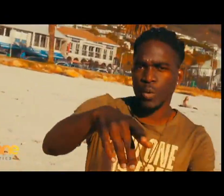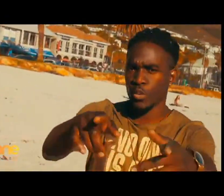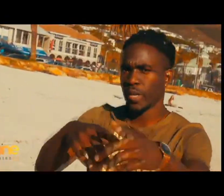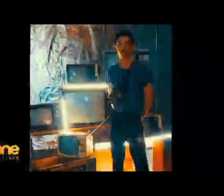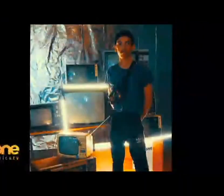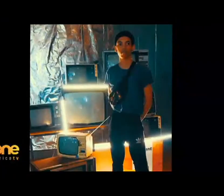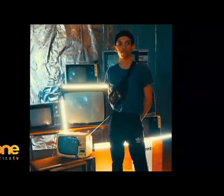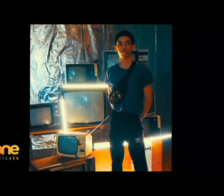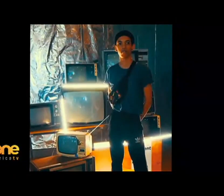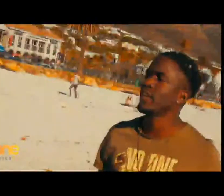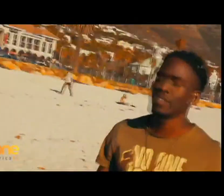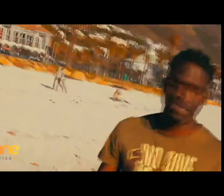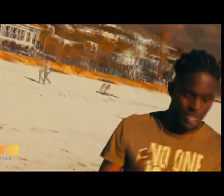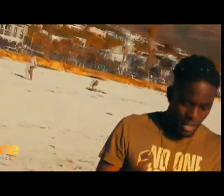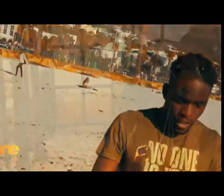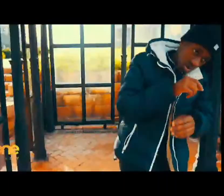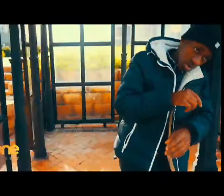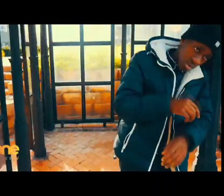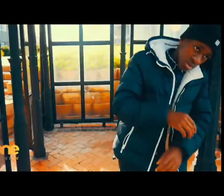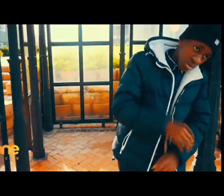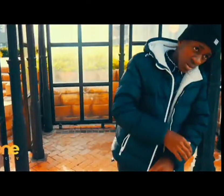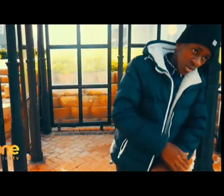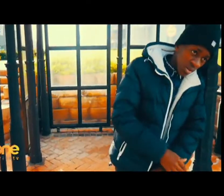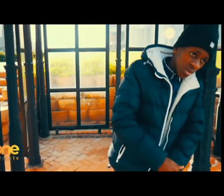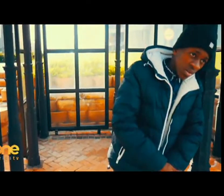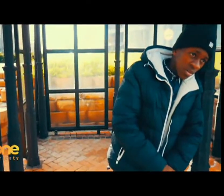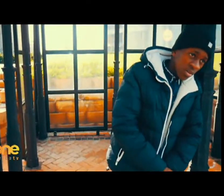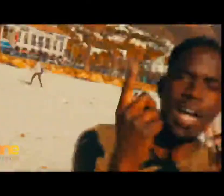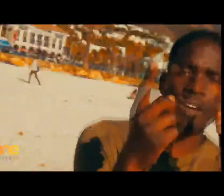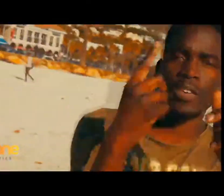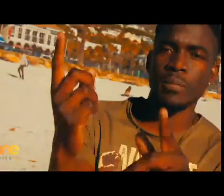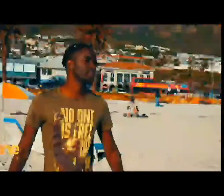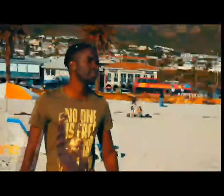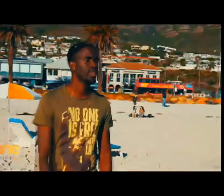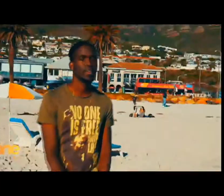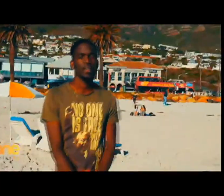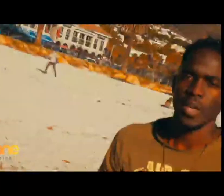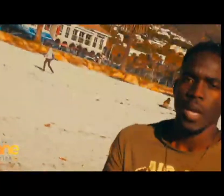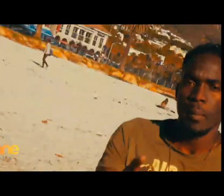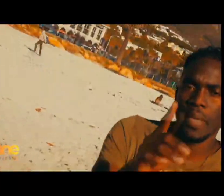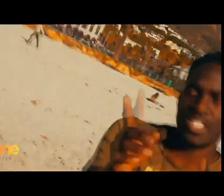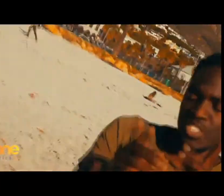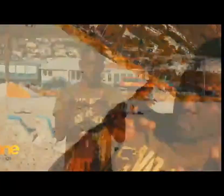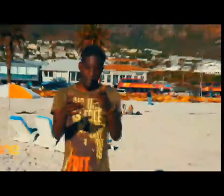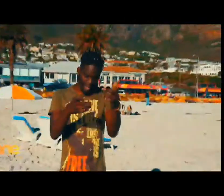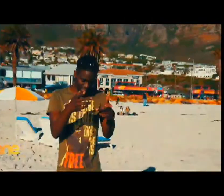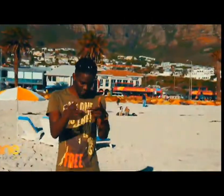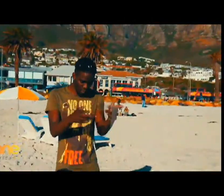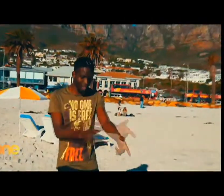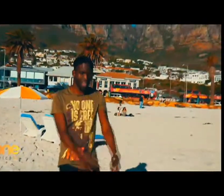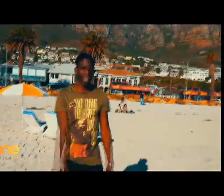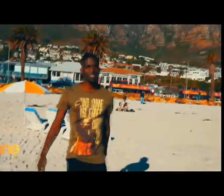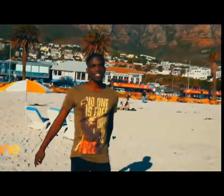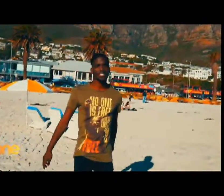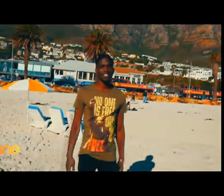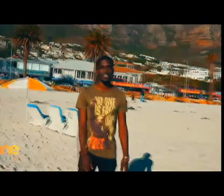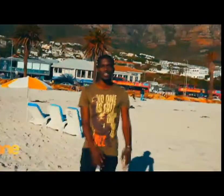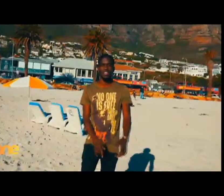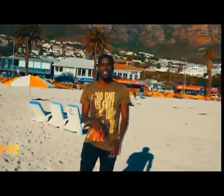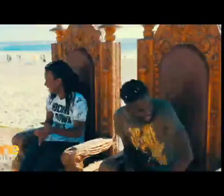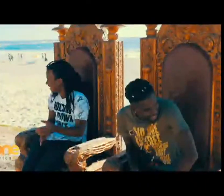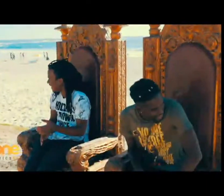Problems hit when you rely on them. I never will revolve around them. Patience pays and you want